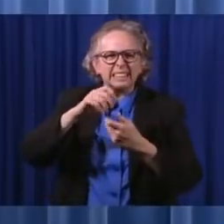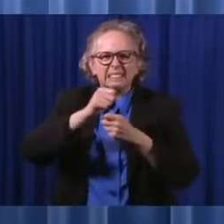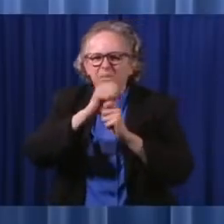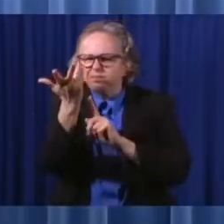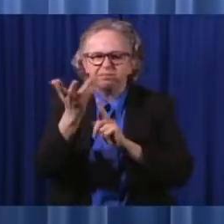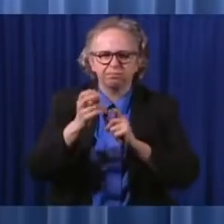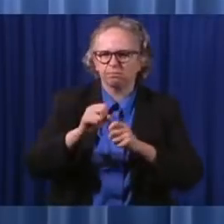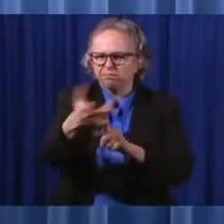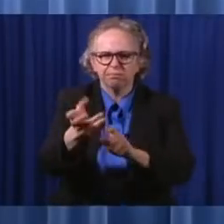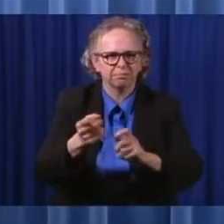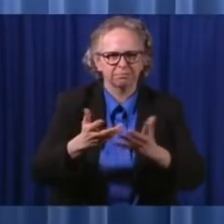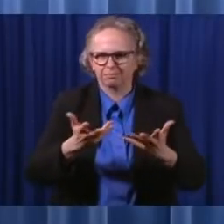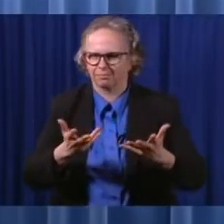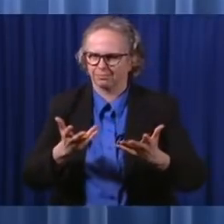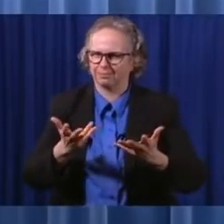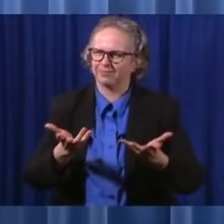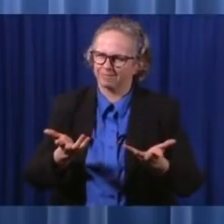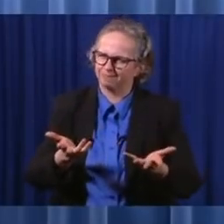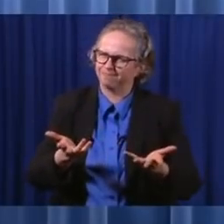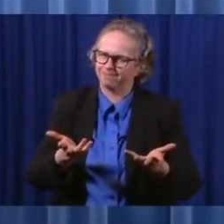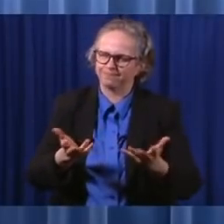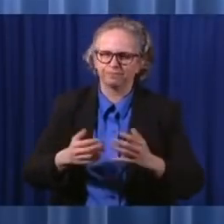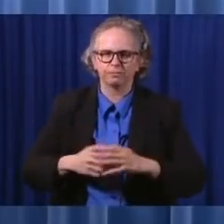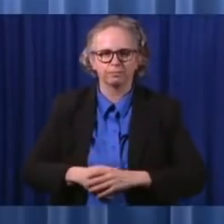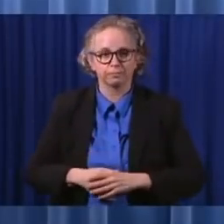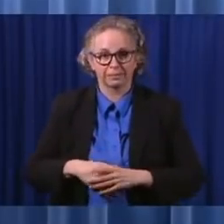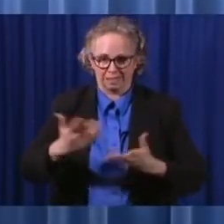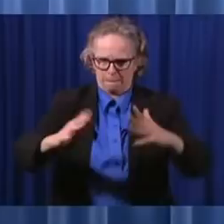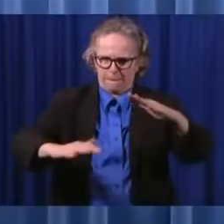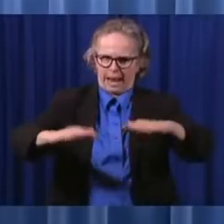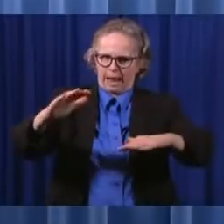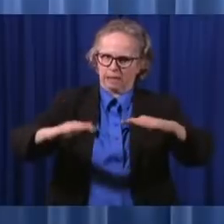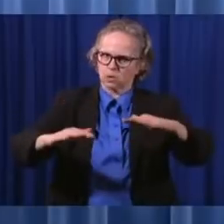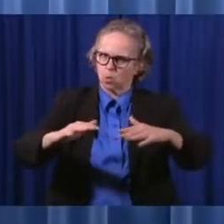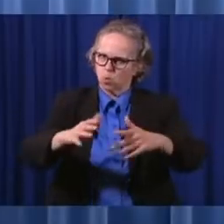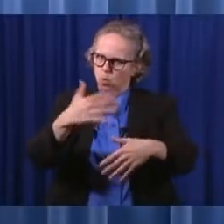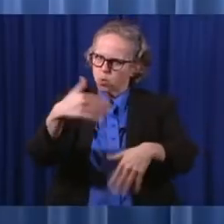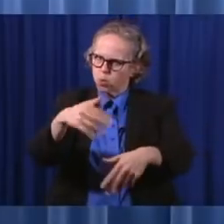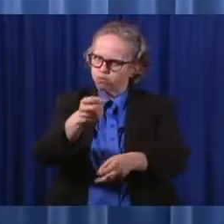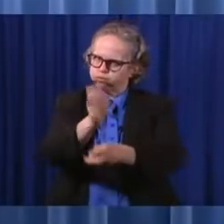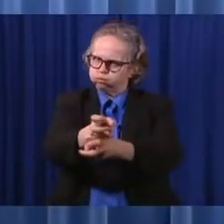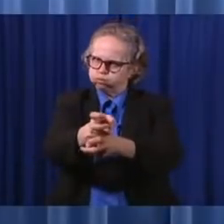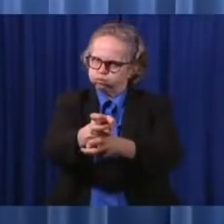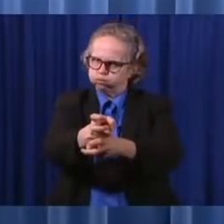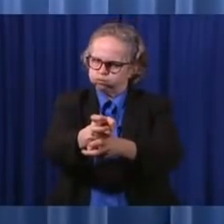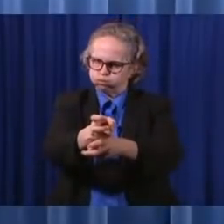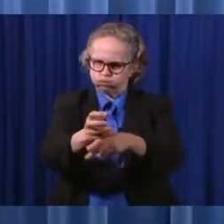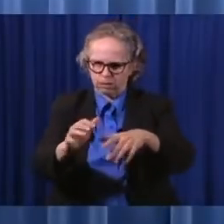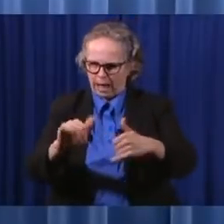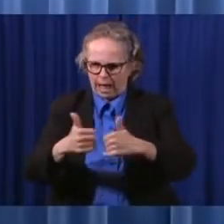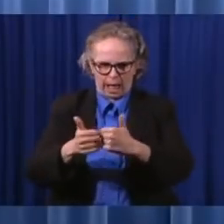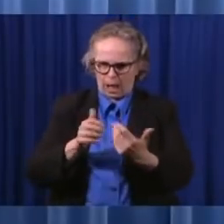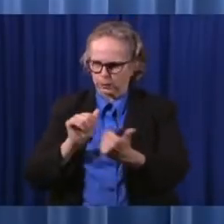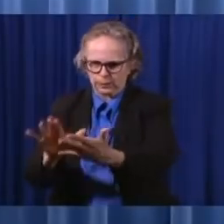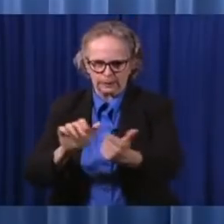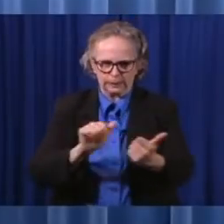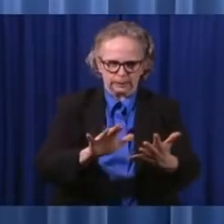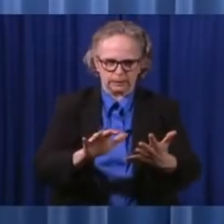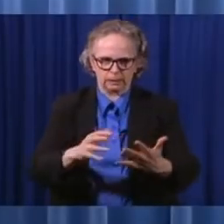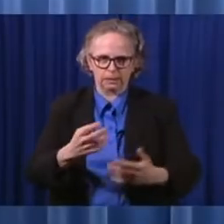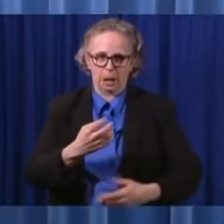that this is a difficult job. It's a difficult job for the police